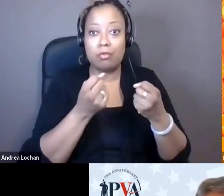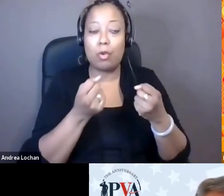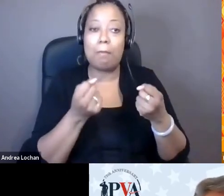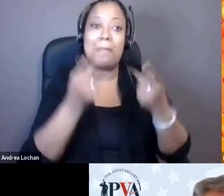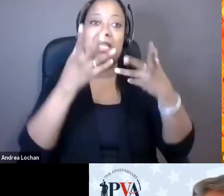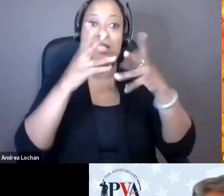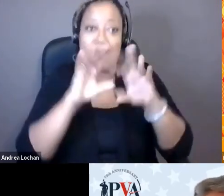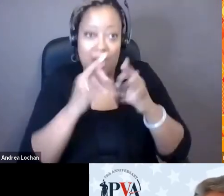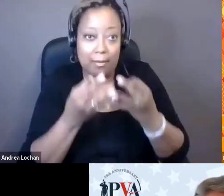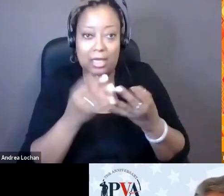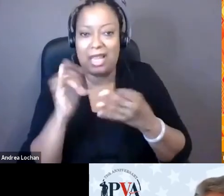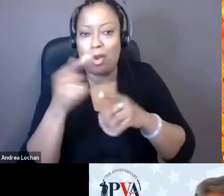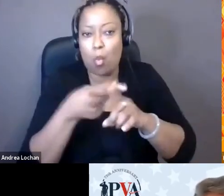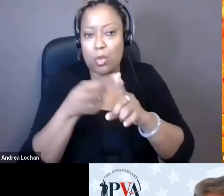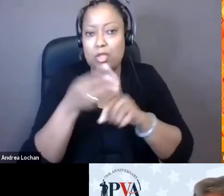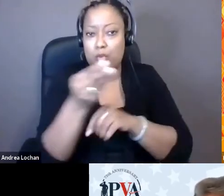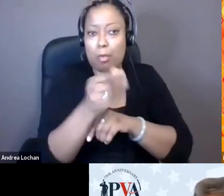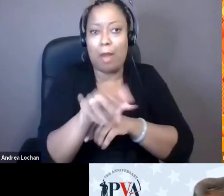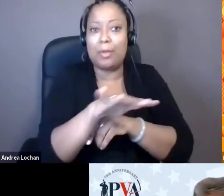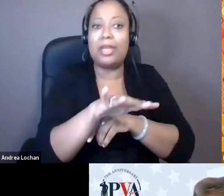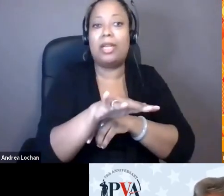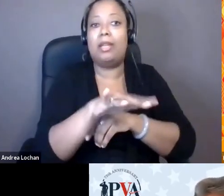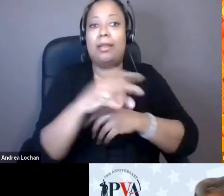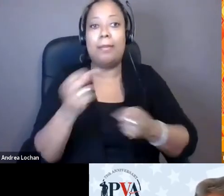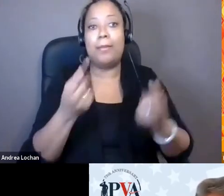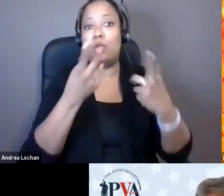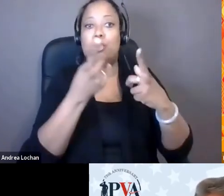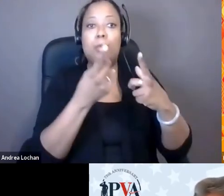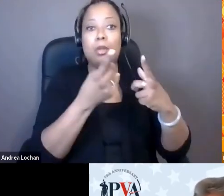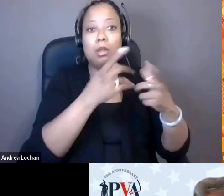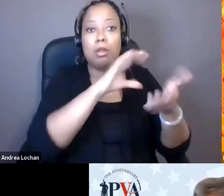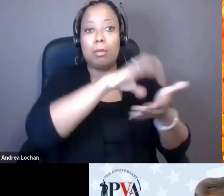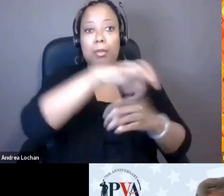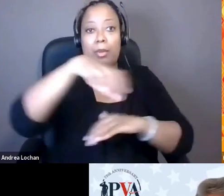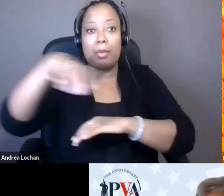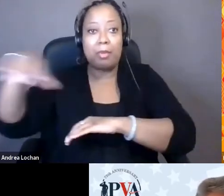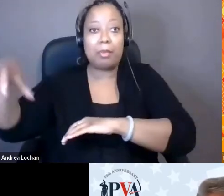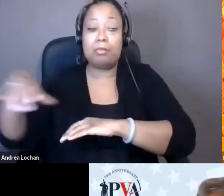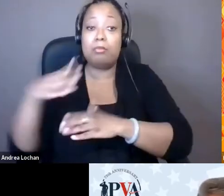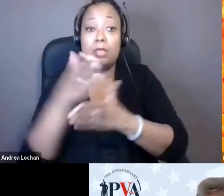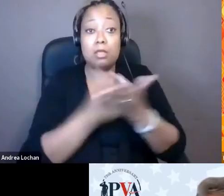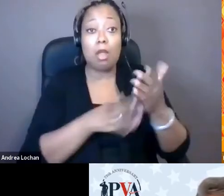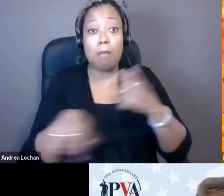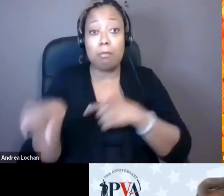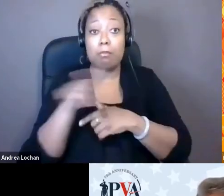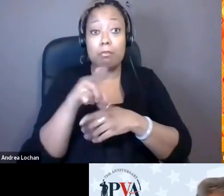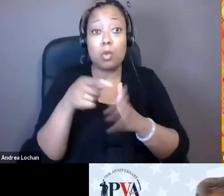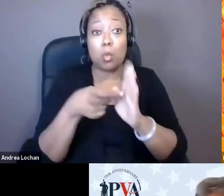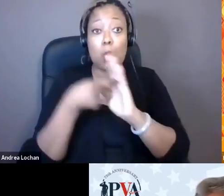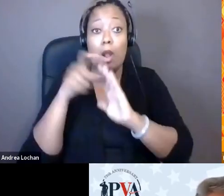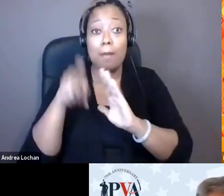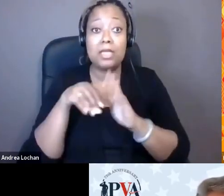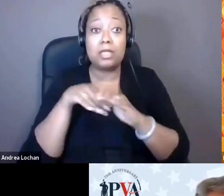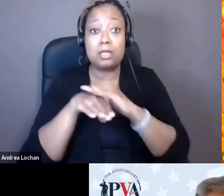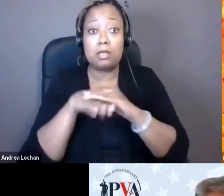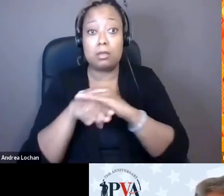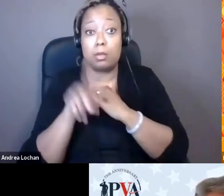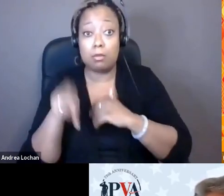type property that has multiple units, some of those units are required to be accessible.